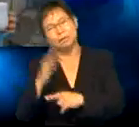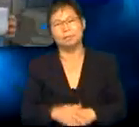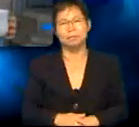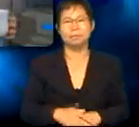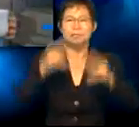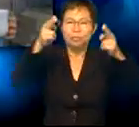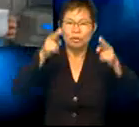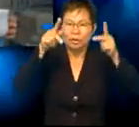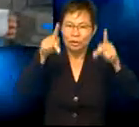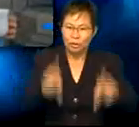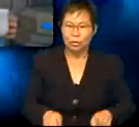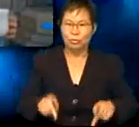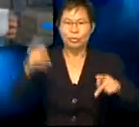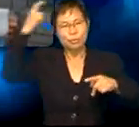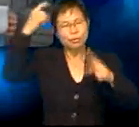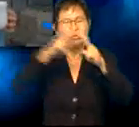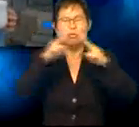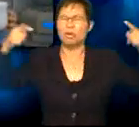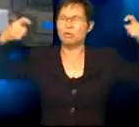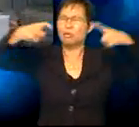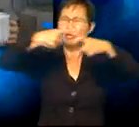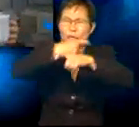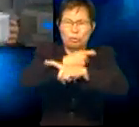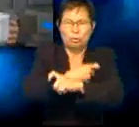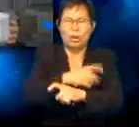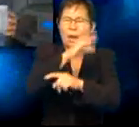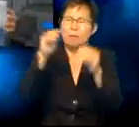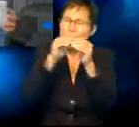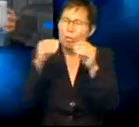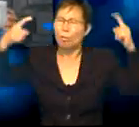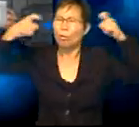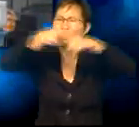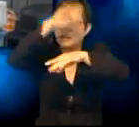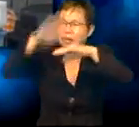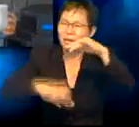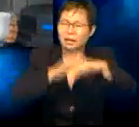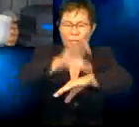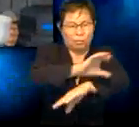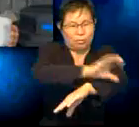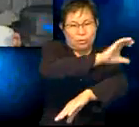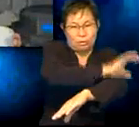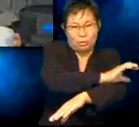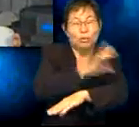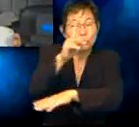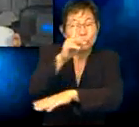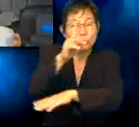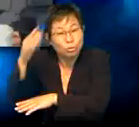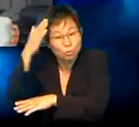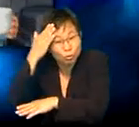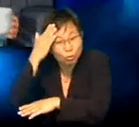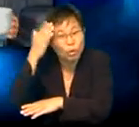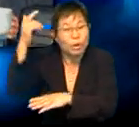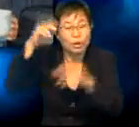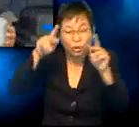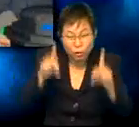The human brain is very complex, even more complex than a computer. Did you know that the